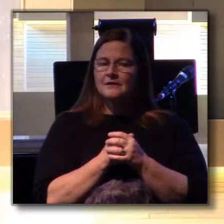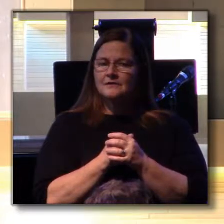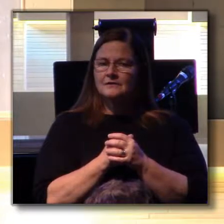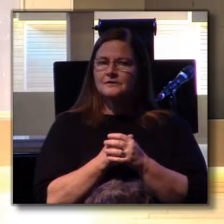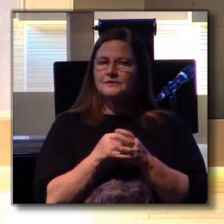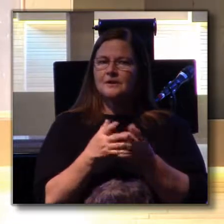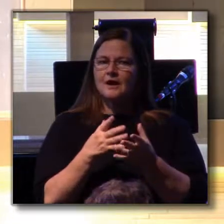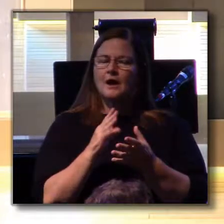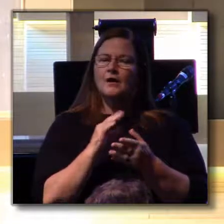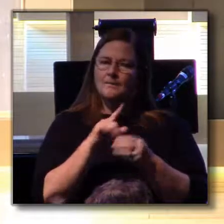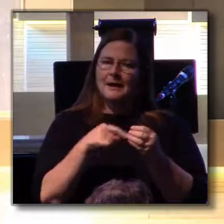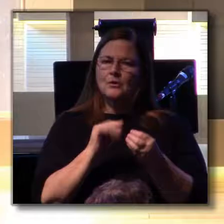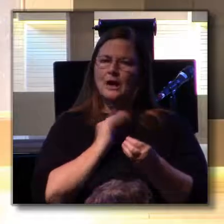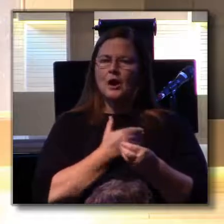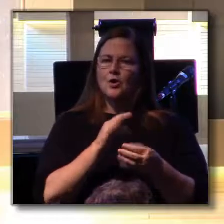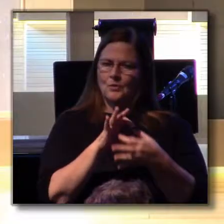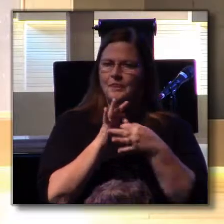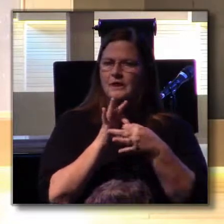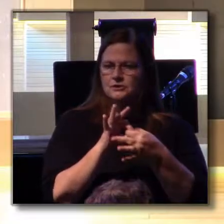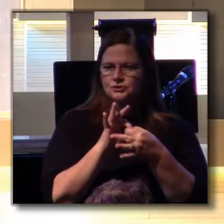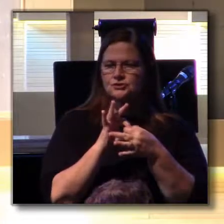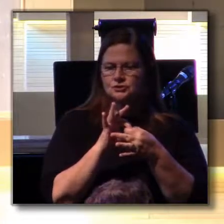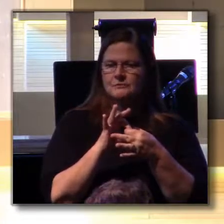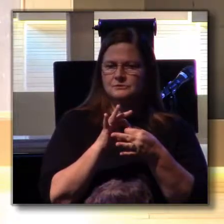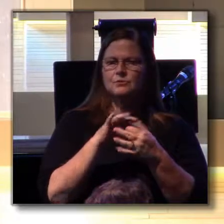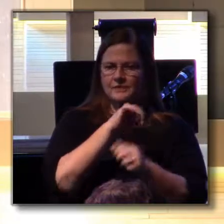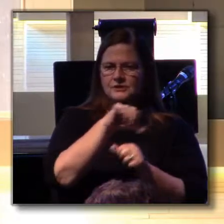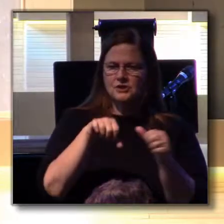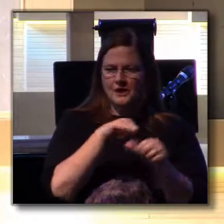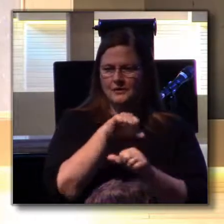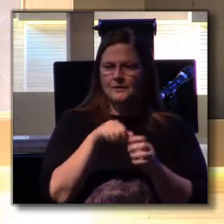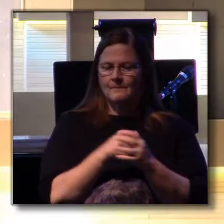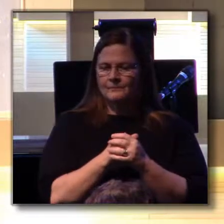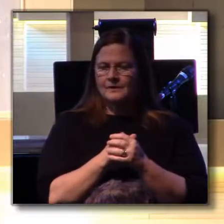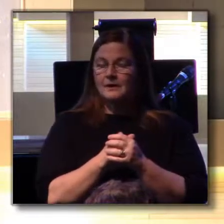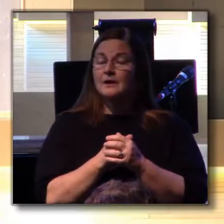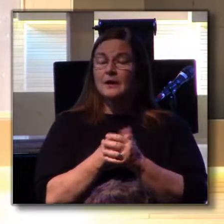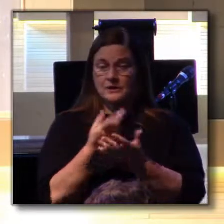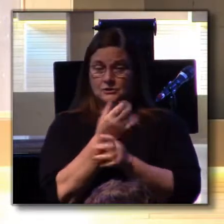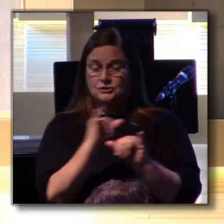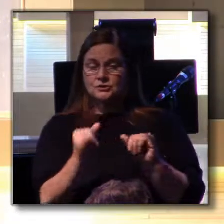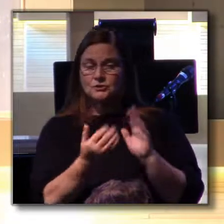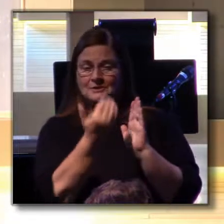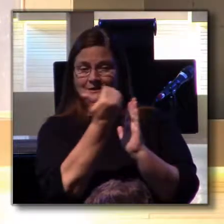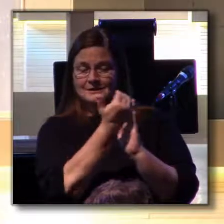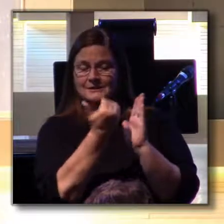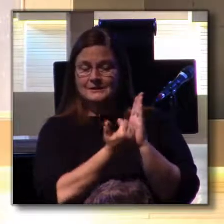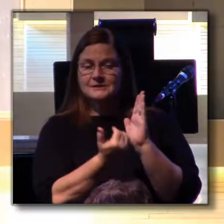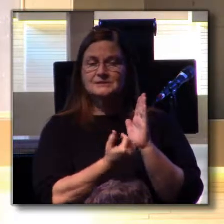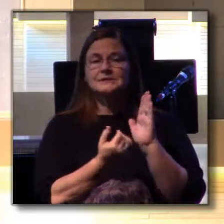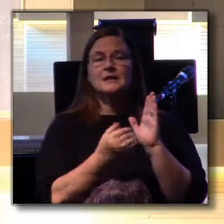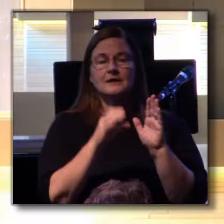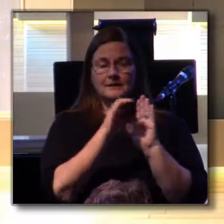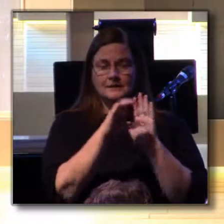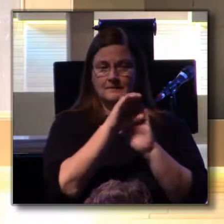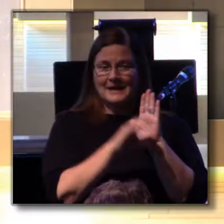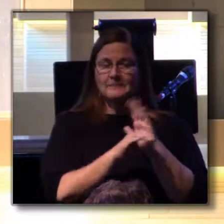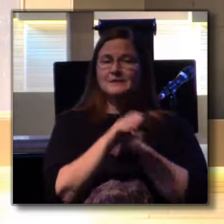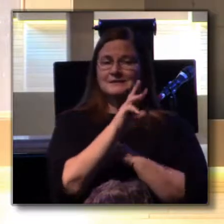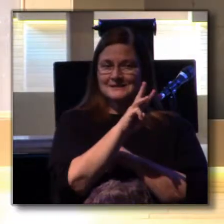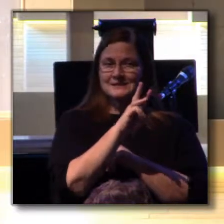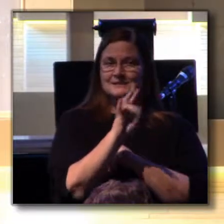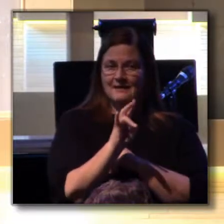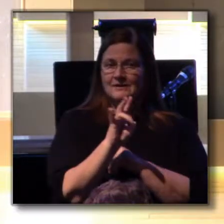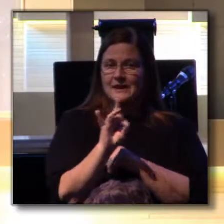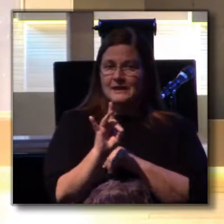relationships one to the other. And of course, he lists the commandments, commandments 6, 7, 8, 9.